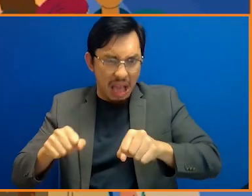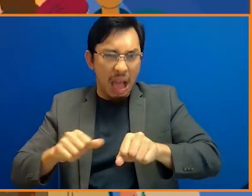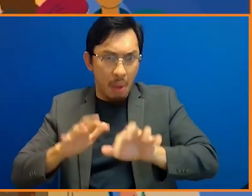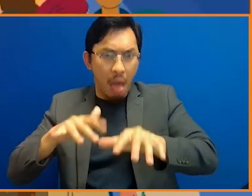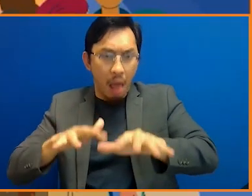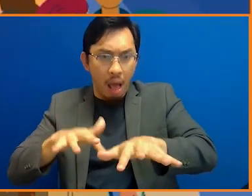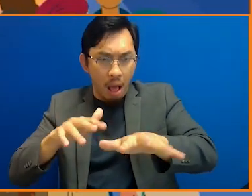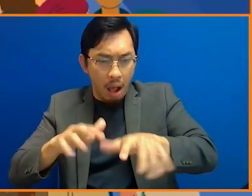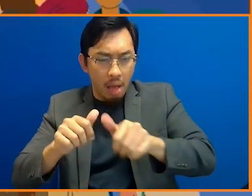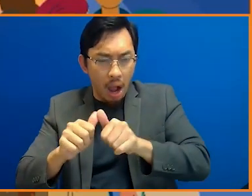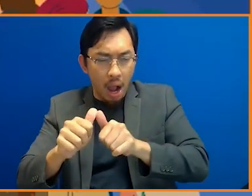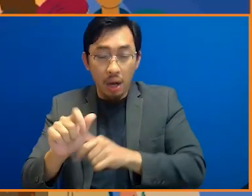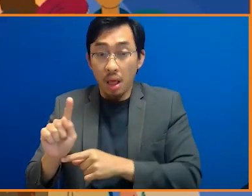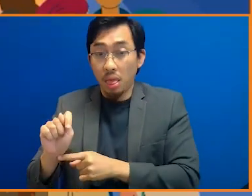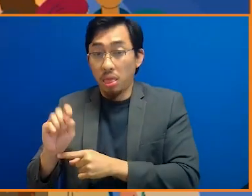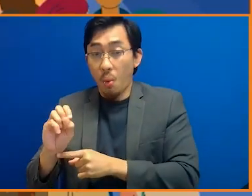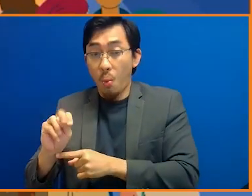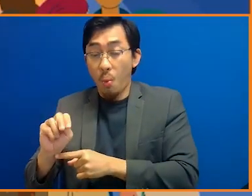as from